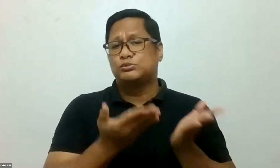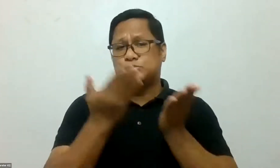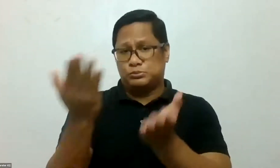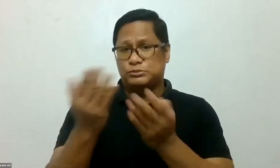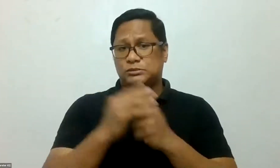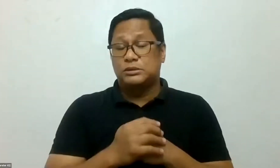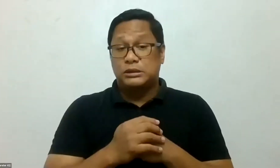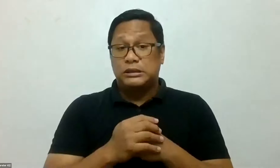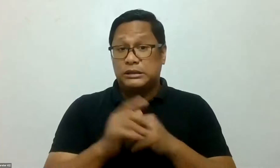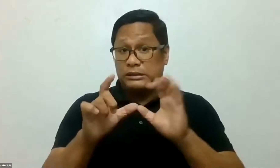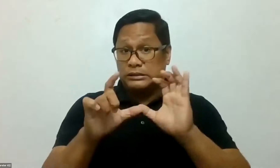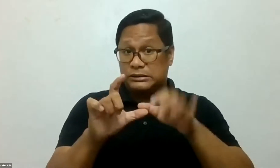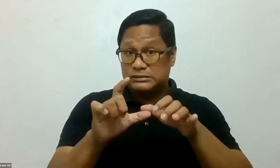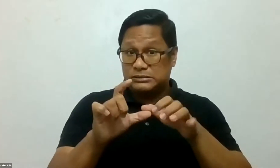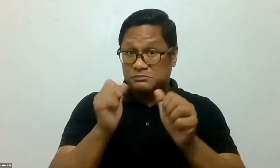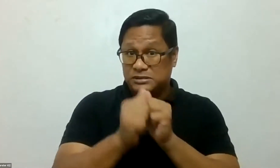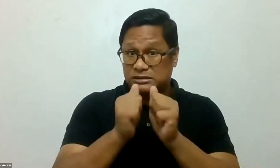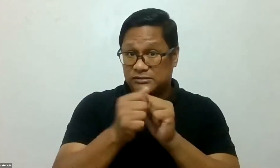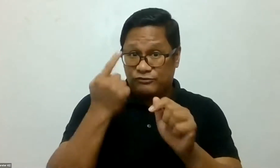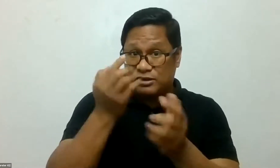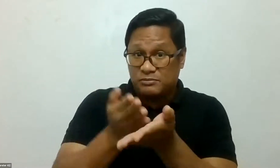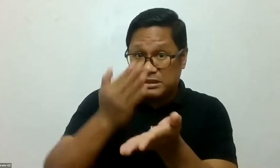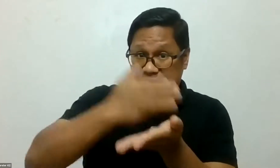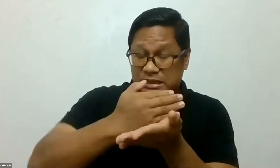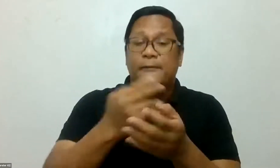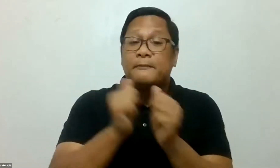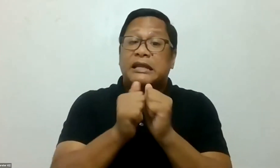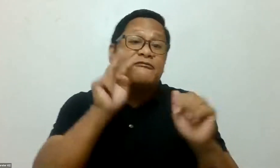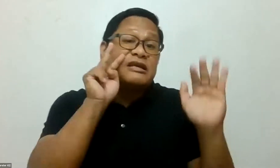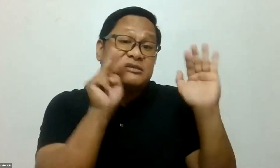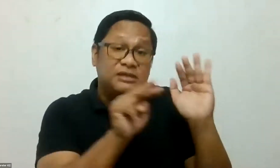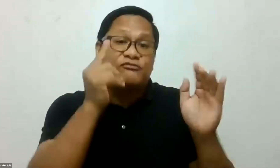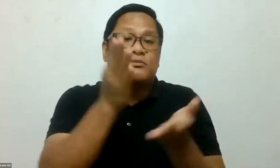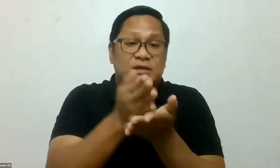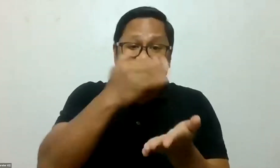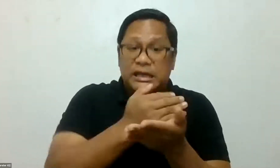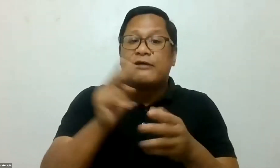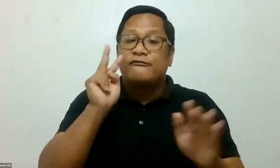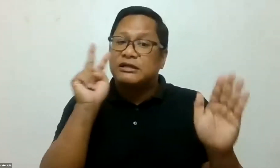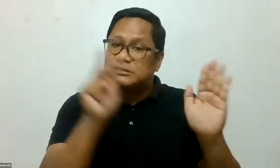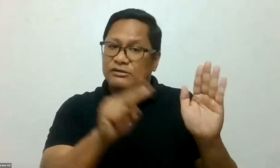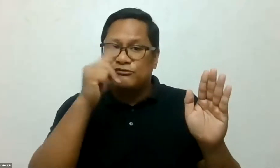is visibility in terms of the budget and visibility in terms of participation.